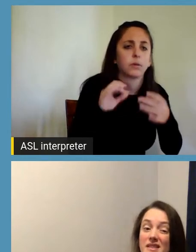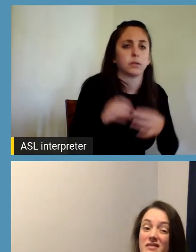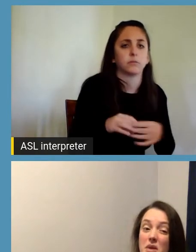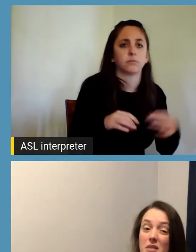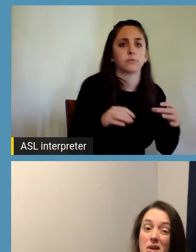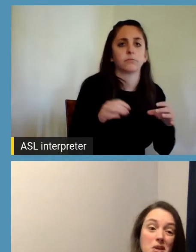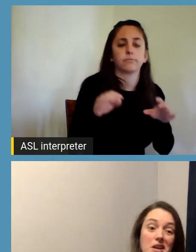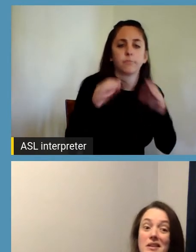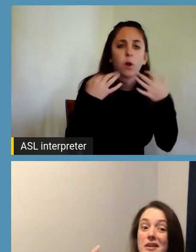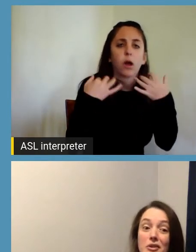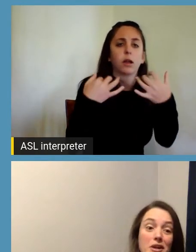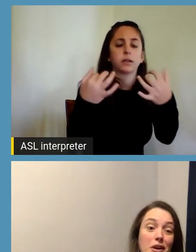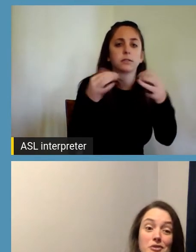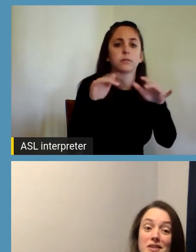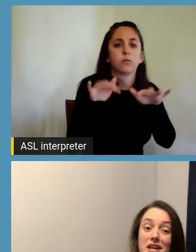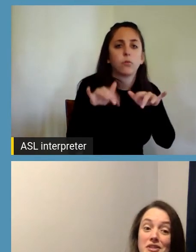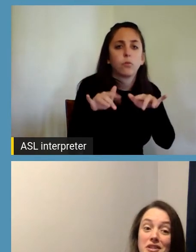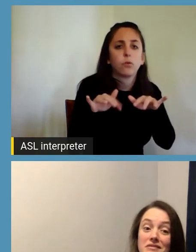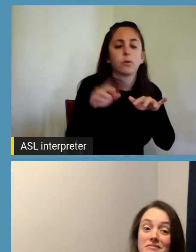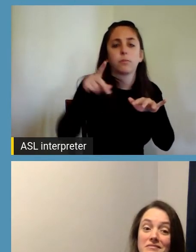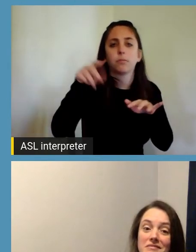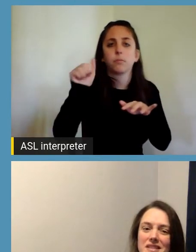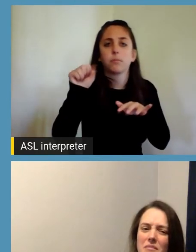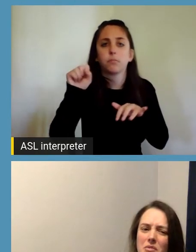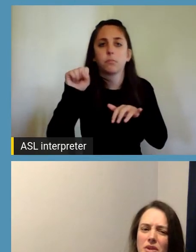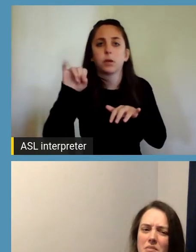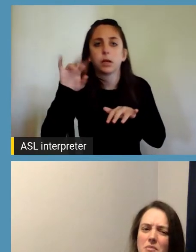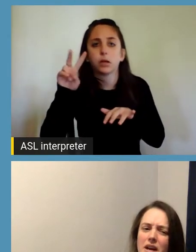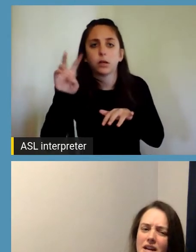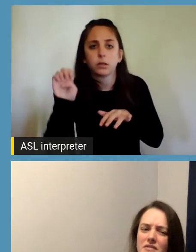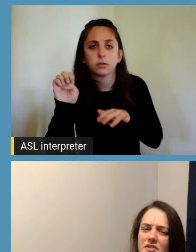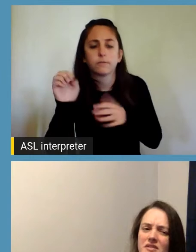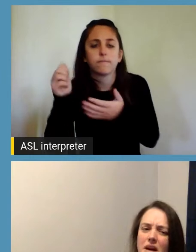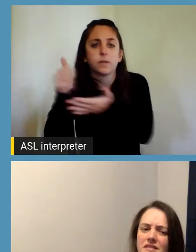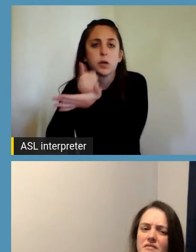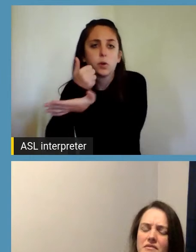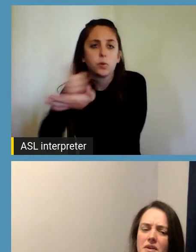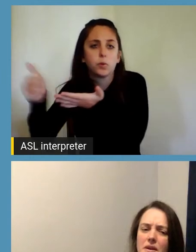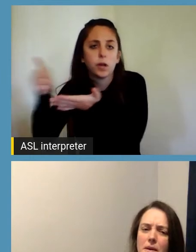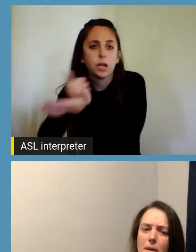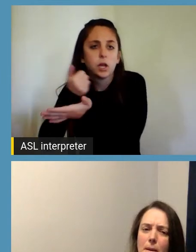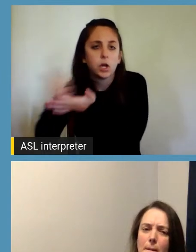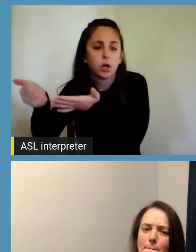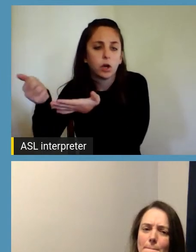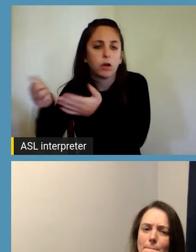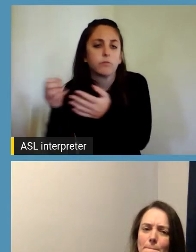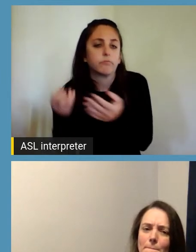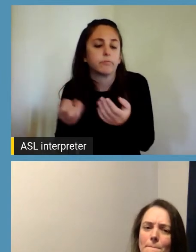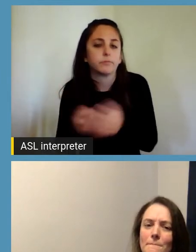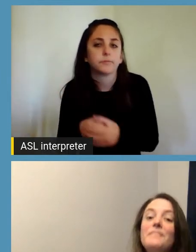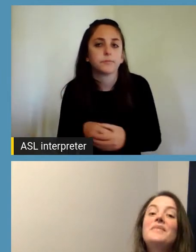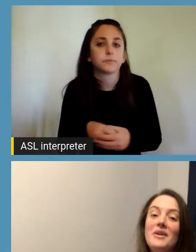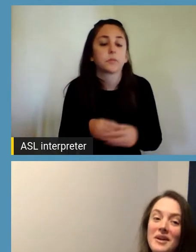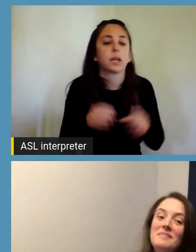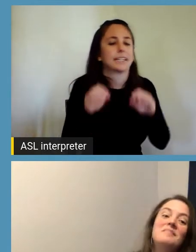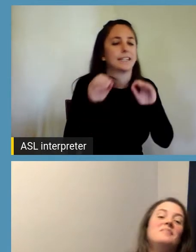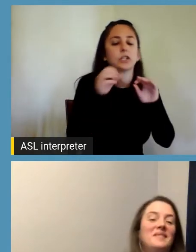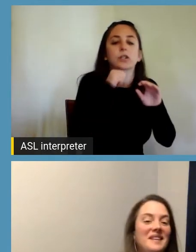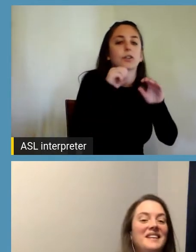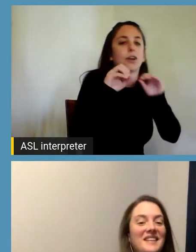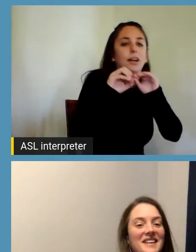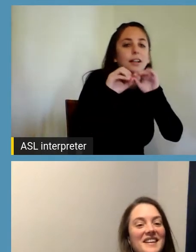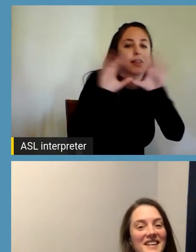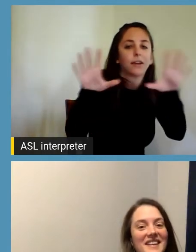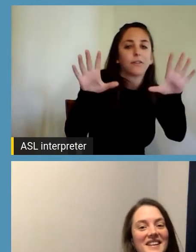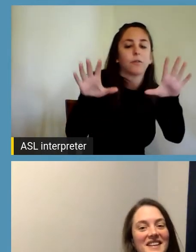versus passive being maybe a credit card transaction? Is that maybe what they mean by active versus passive? They did not clarify here, but I'm gonna guess